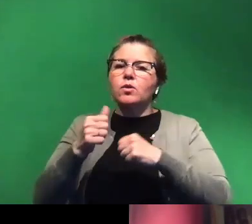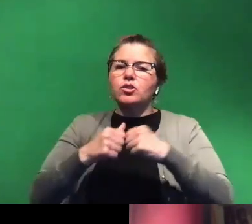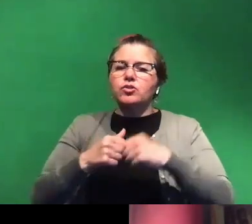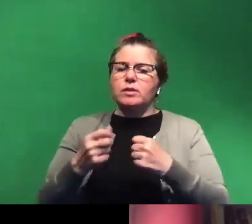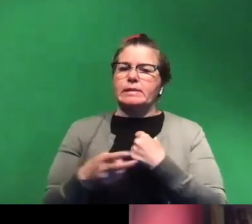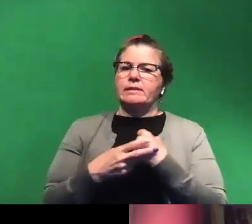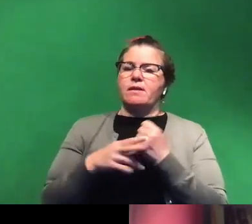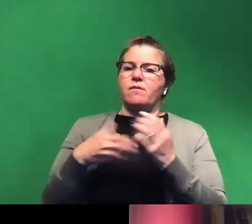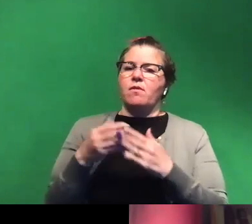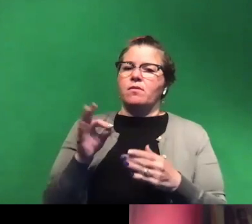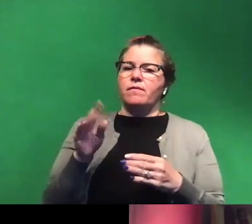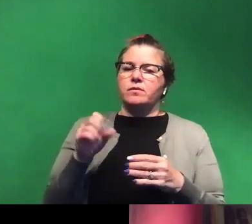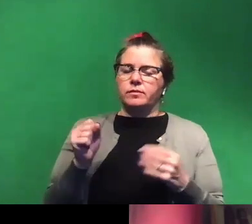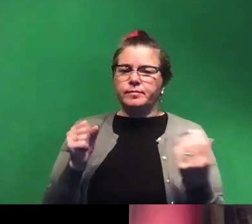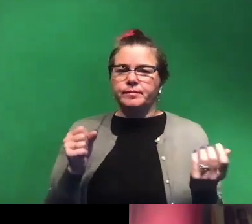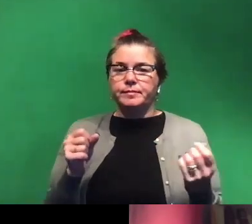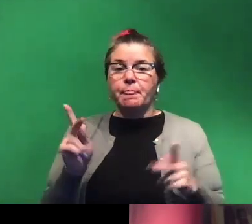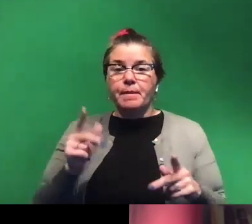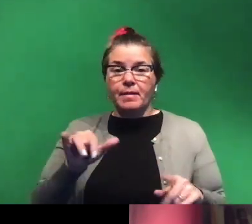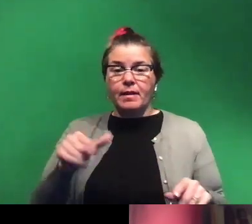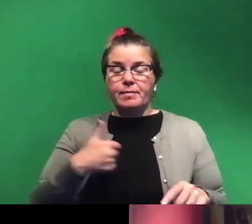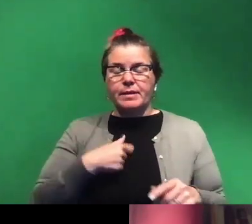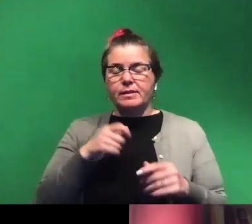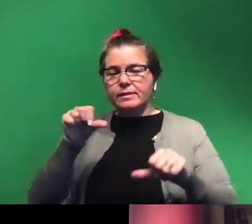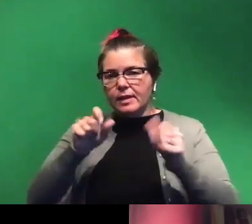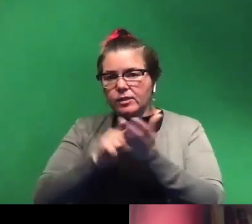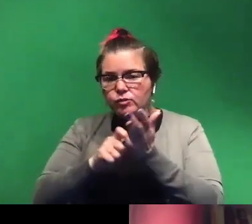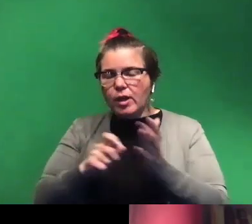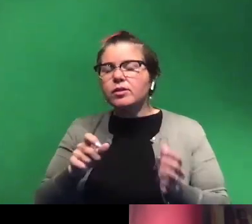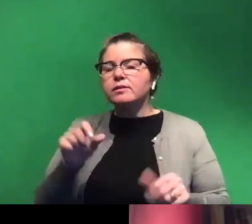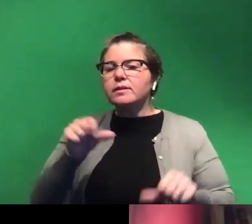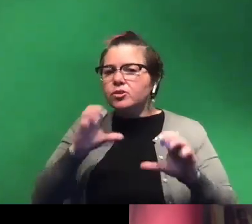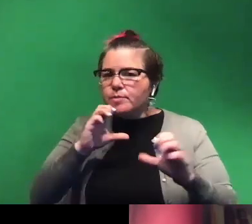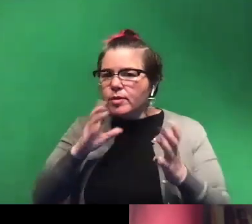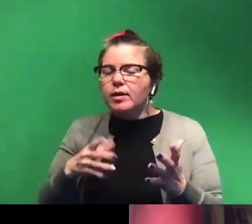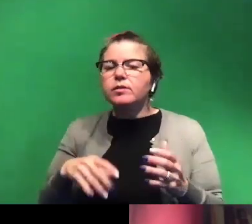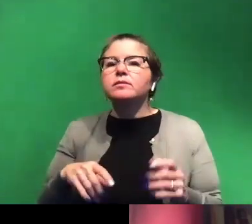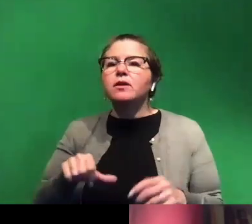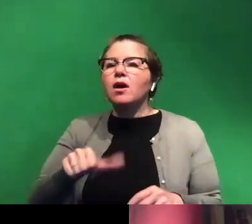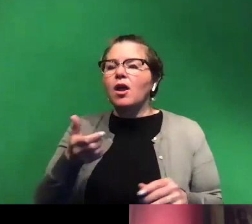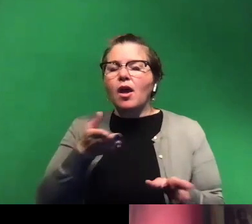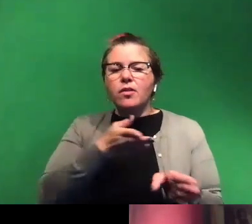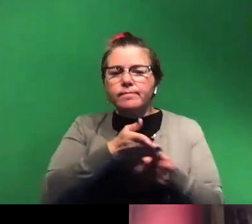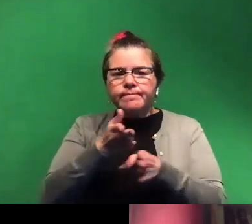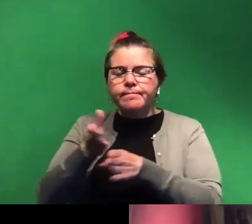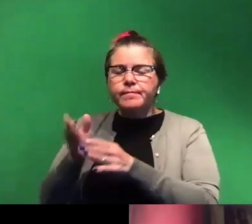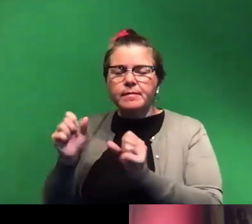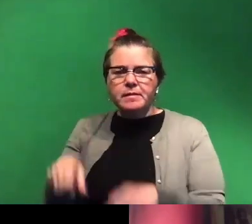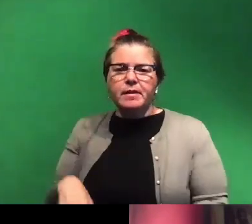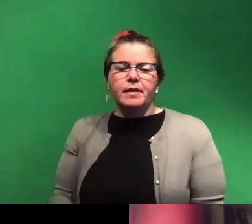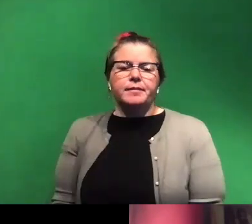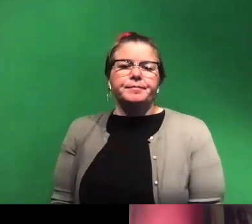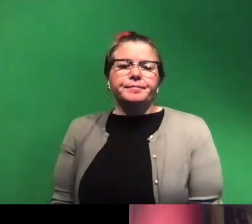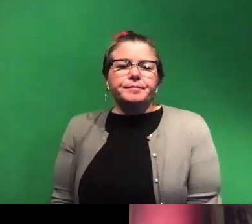those fossils. And there are people like me who are science writers and science communicators, which is another route that you can go once you've had some